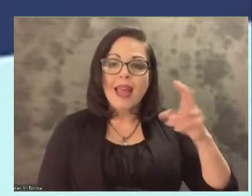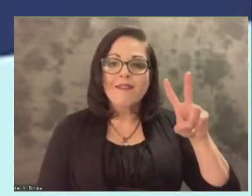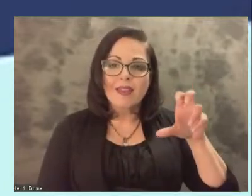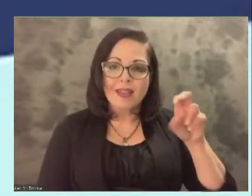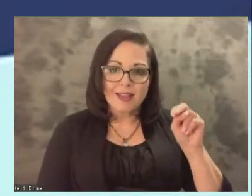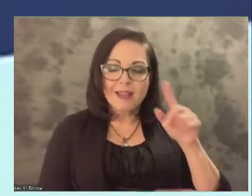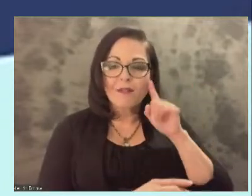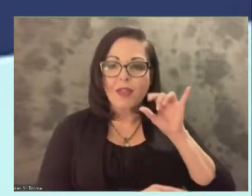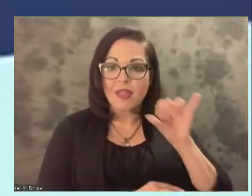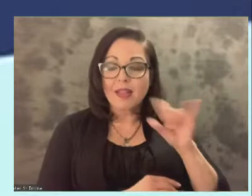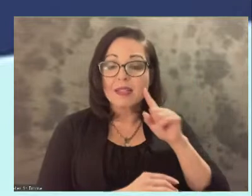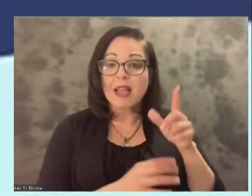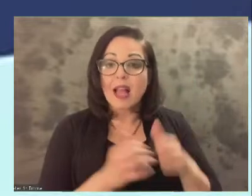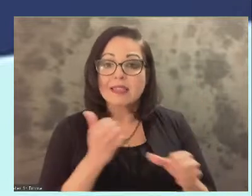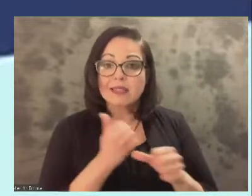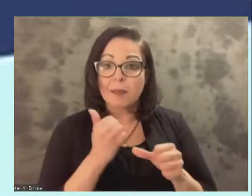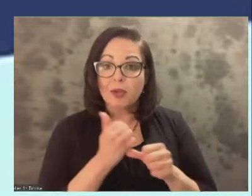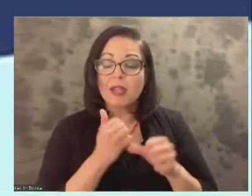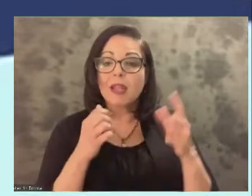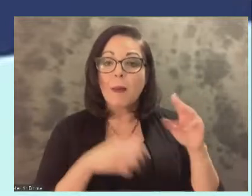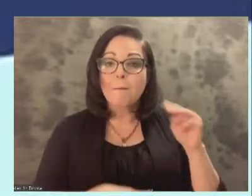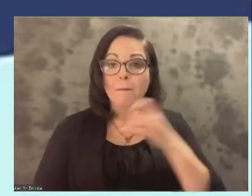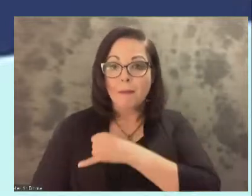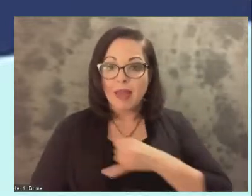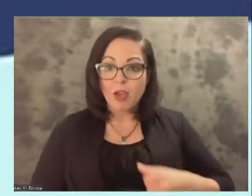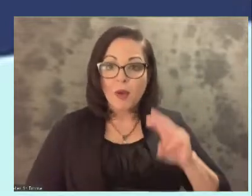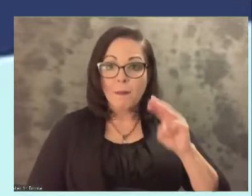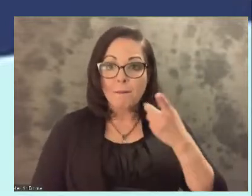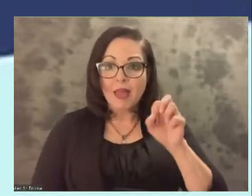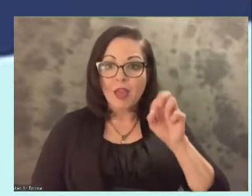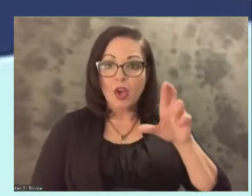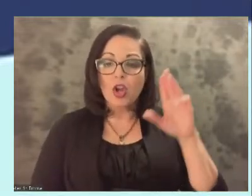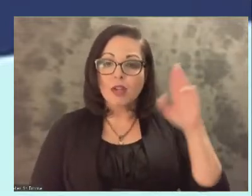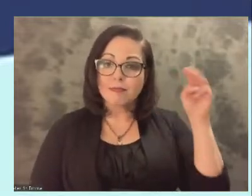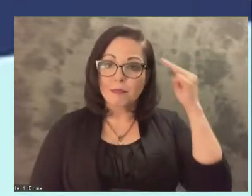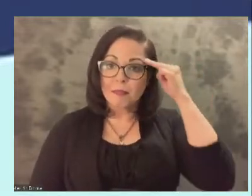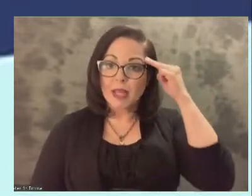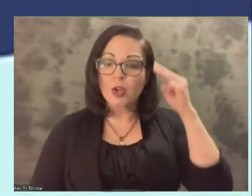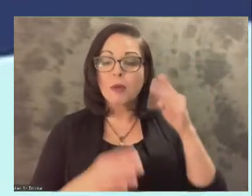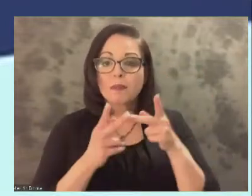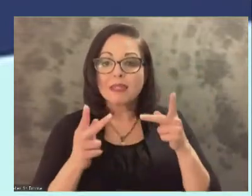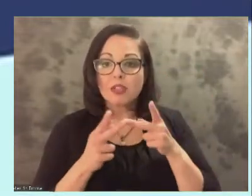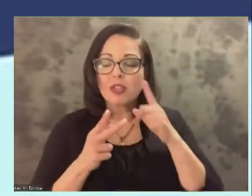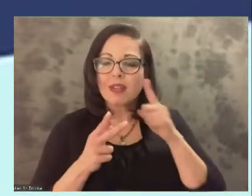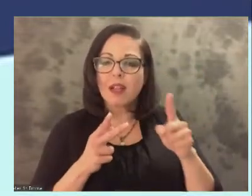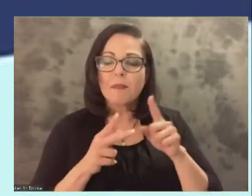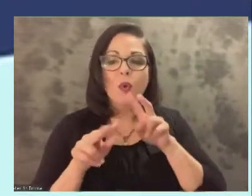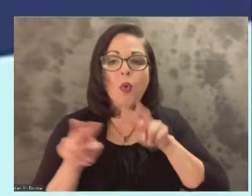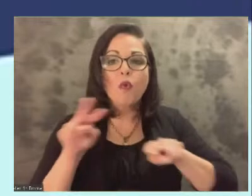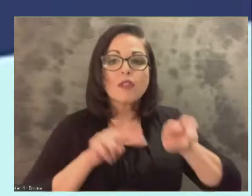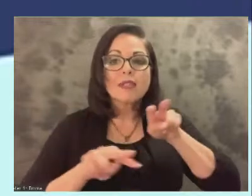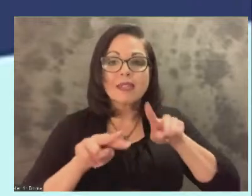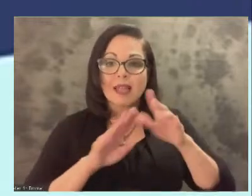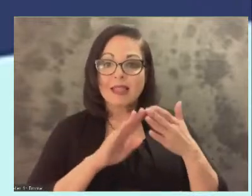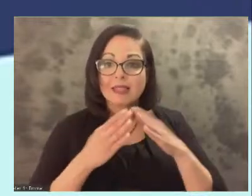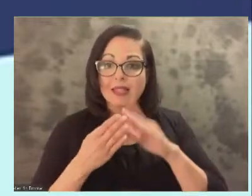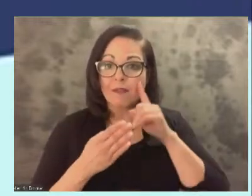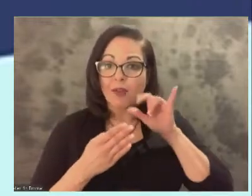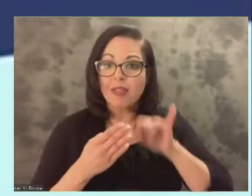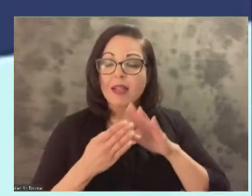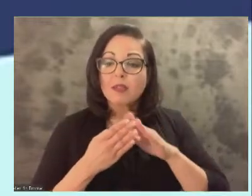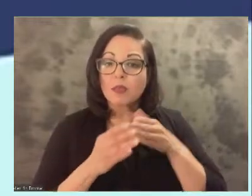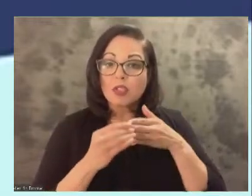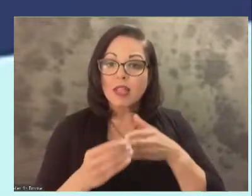deputy mayor position overseeing health and human services agencies in the city, where she led the